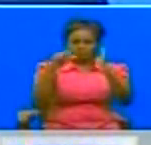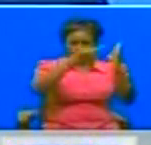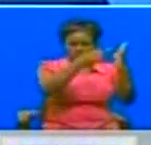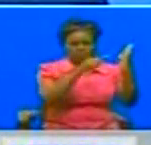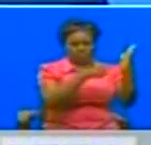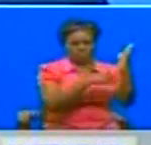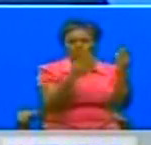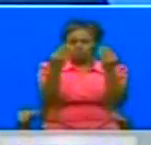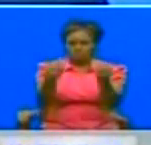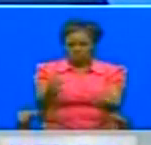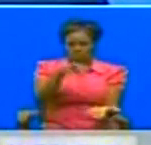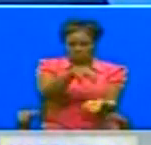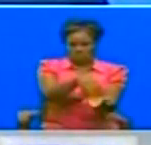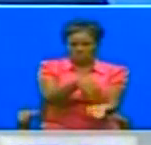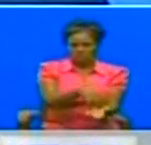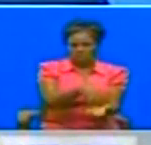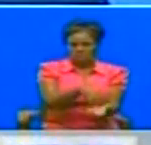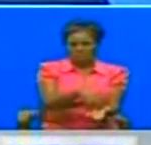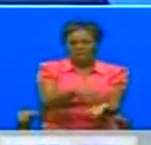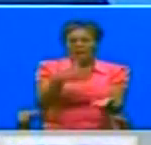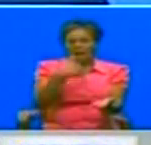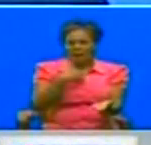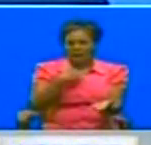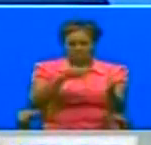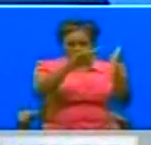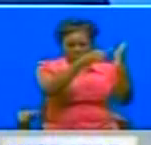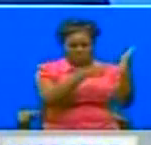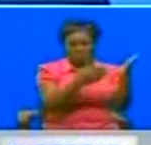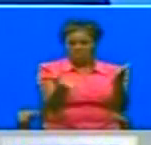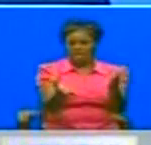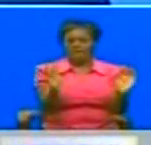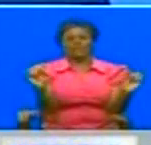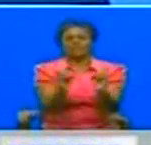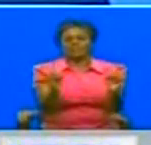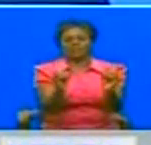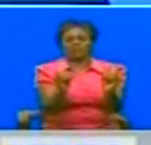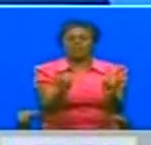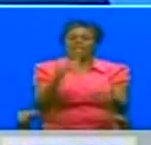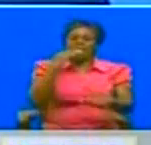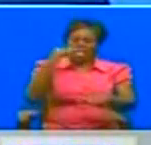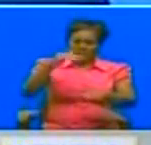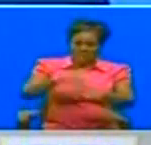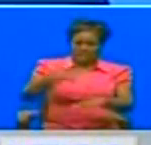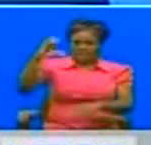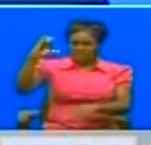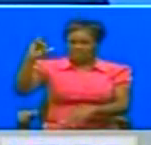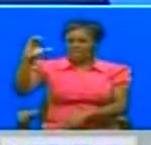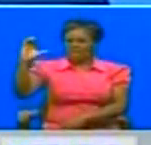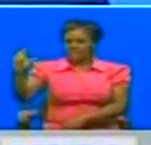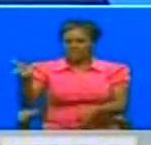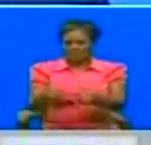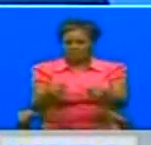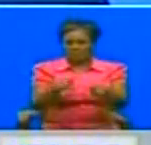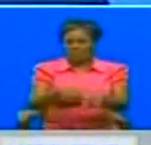to address such situations. We still don't have that guidelines in place. Yep. Apart from the letters from CIC, there are letters from the Office